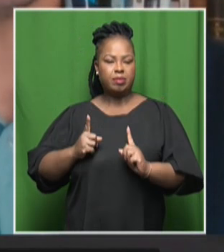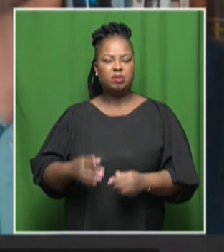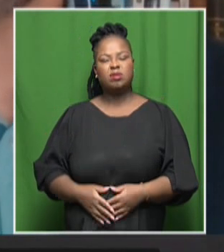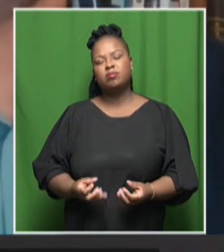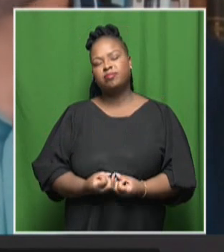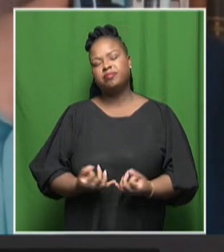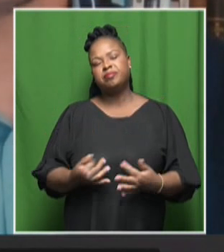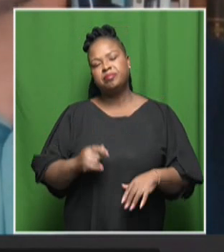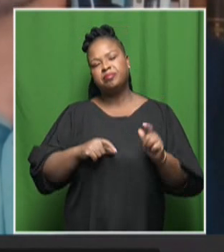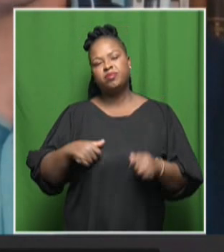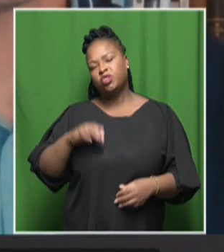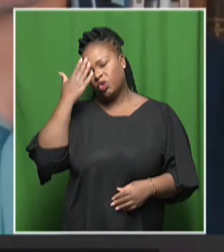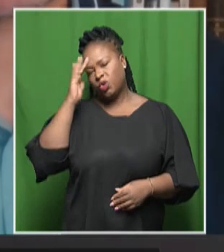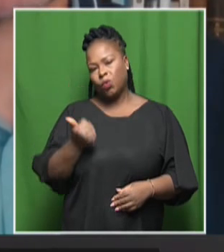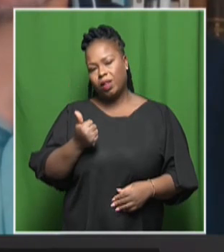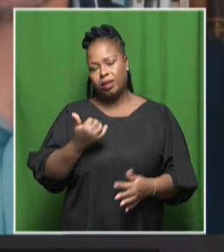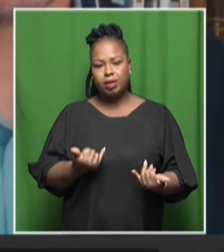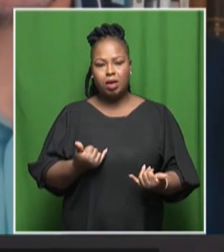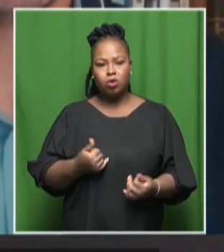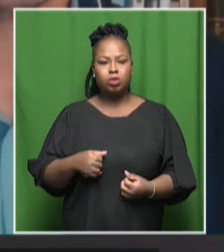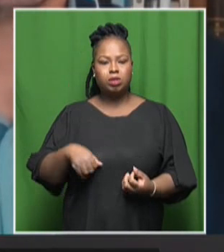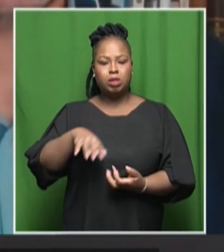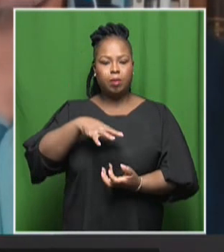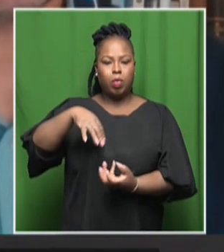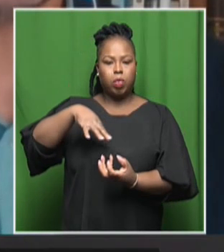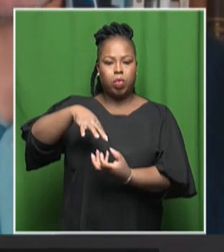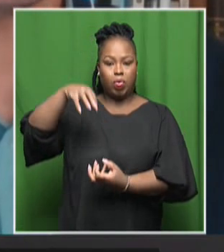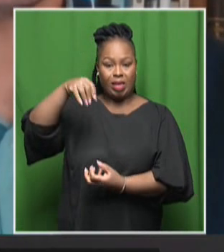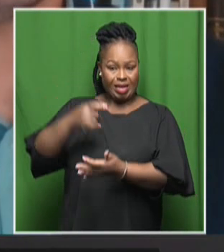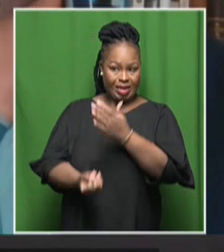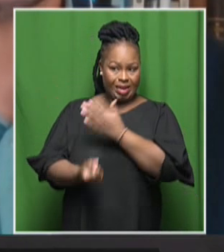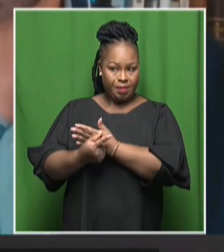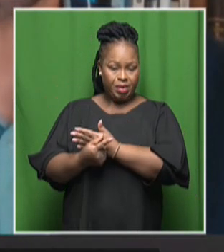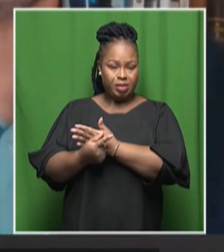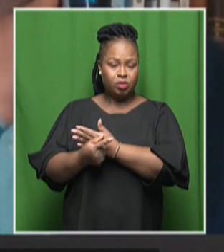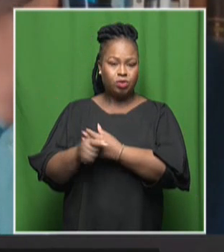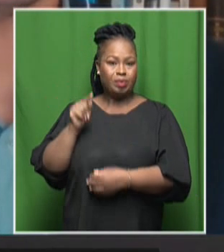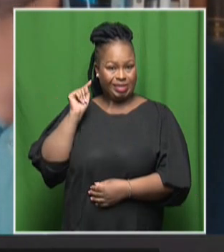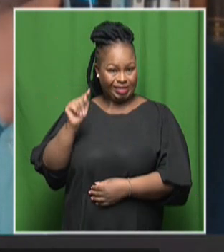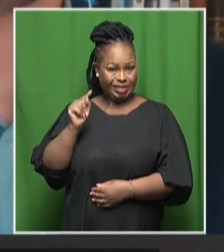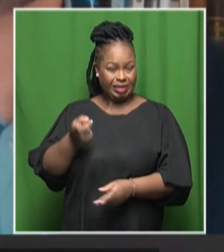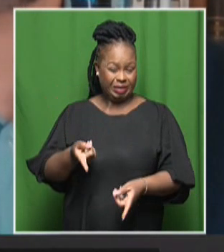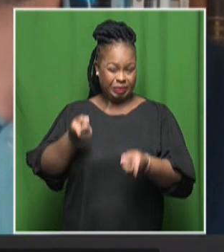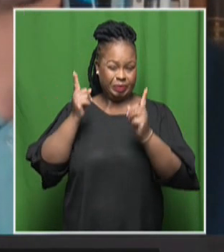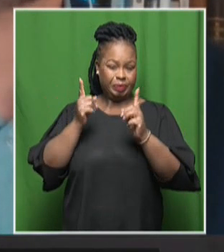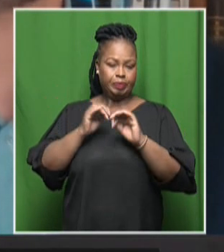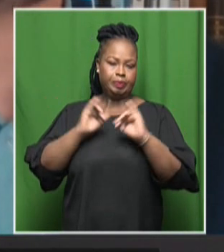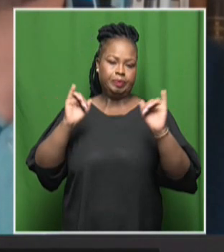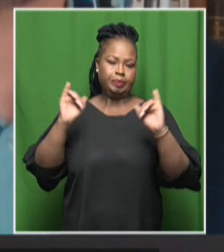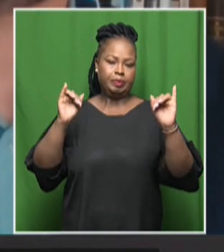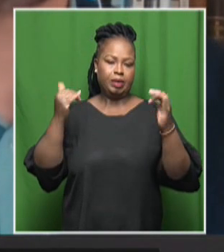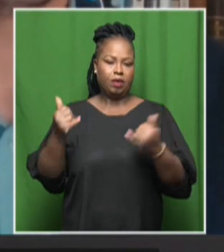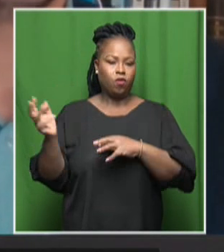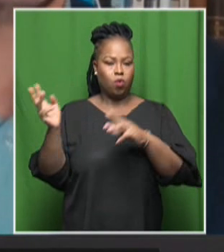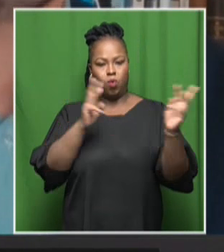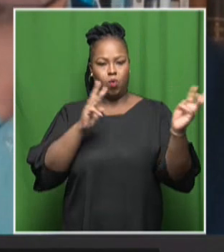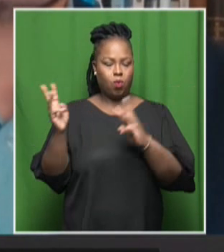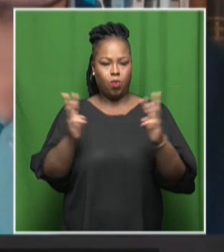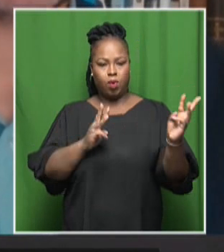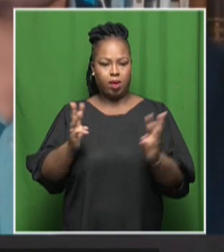viewers may be more familiar with the tropical cyclone. So that is the most intense version of this type of weather